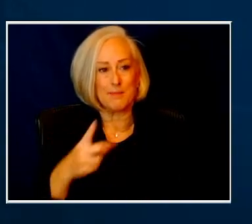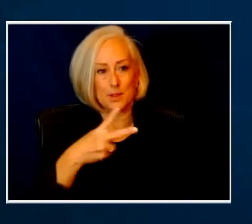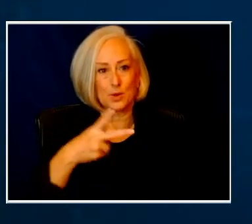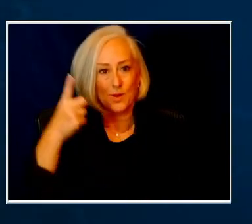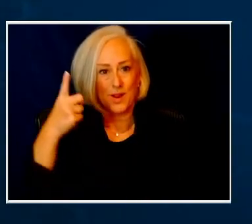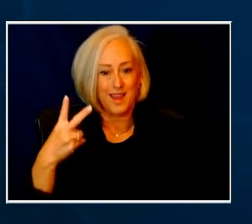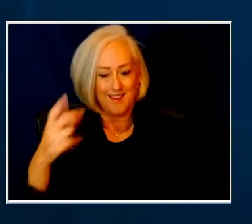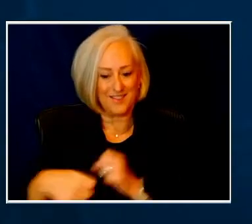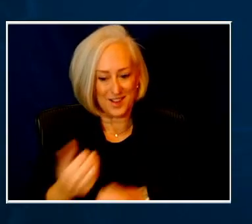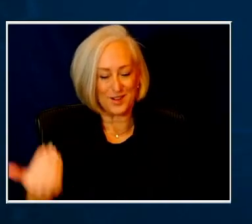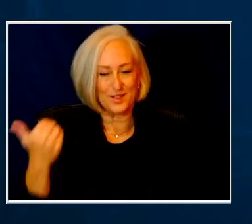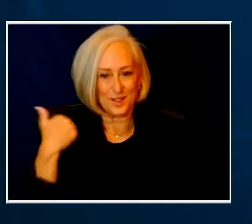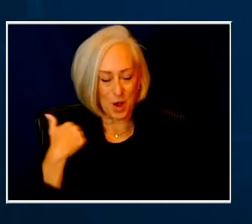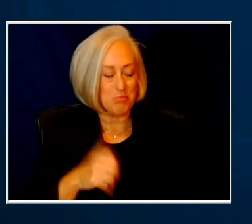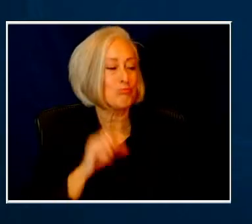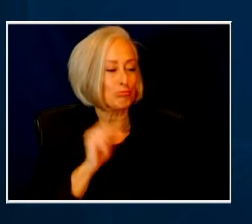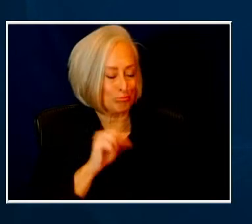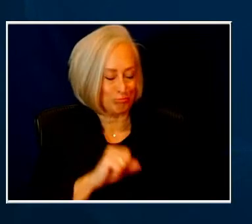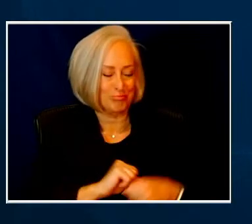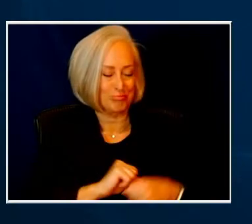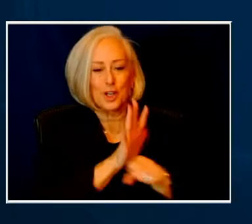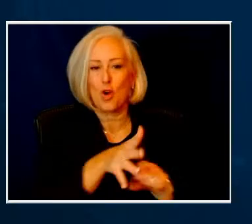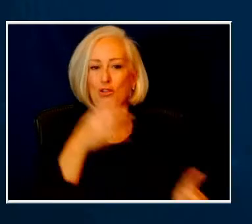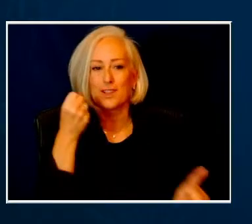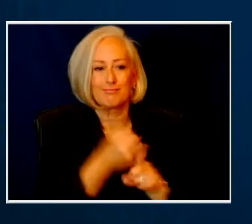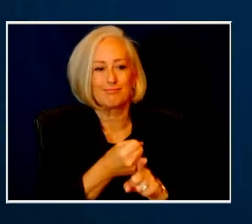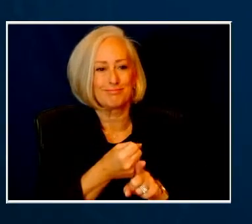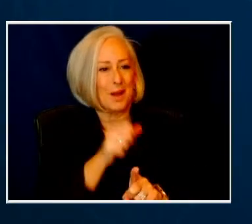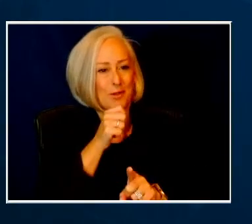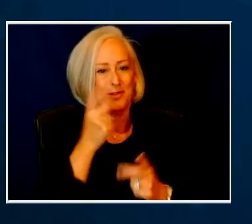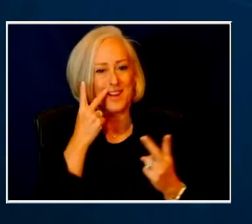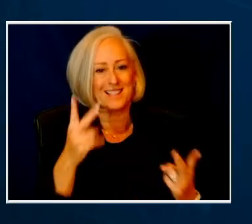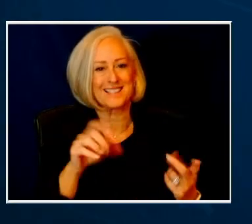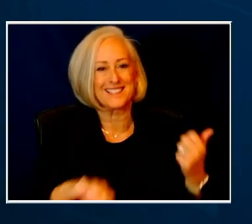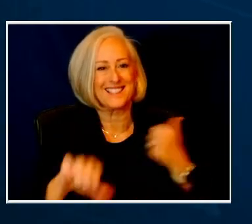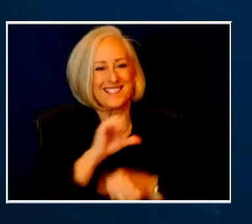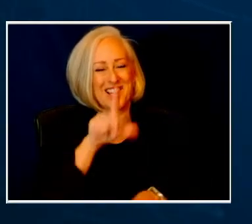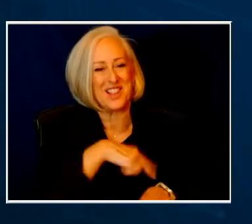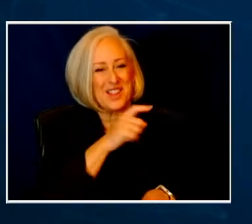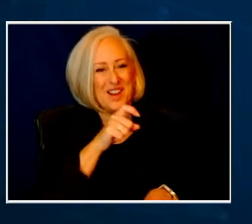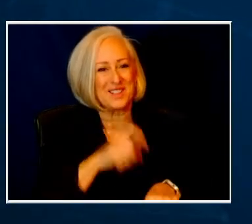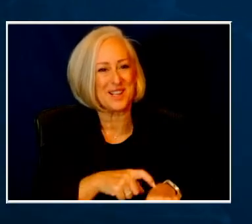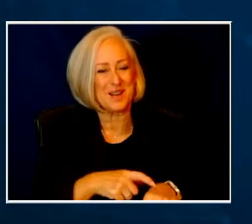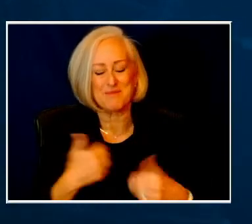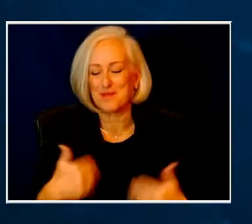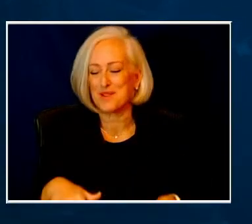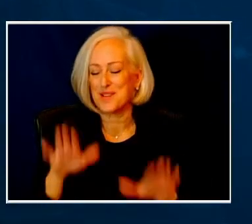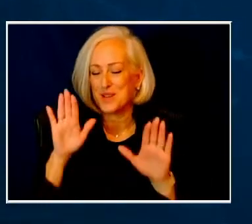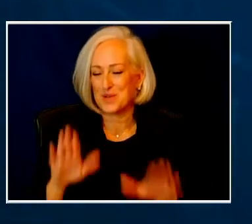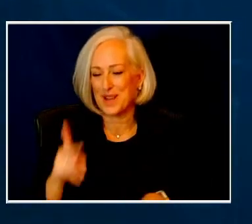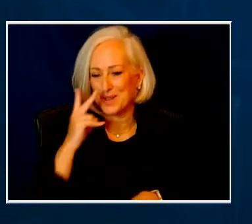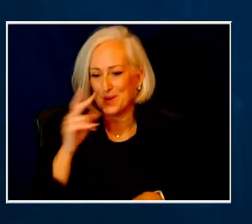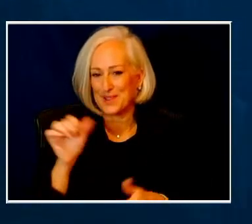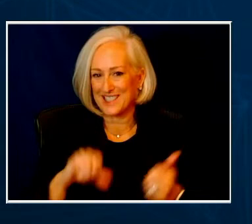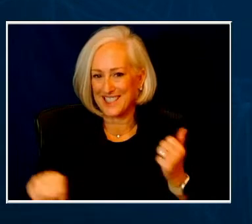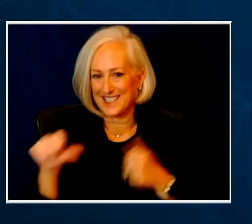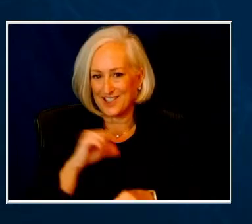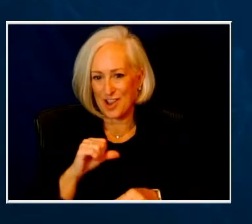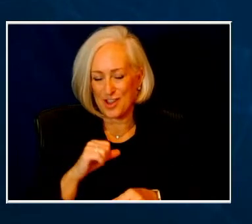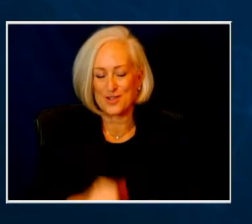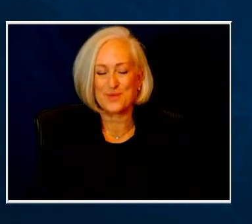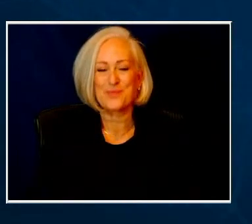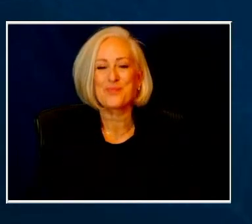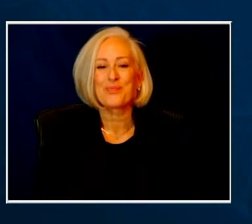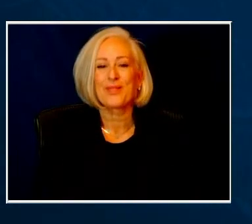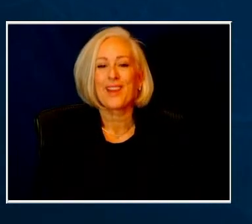and we haven't been together in a while. Like many things, right? Yes, yeah. How great is it, though, to see? I always love watching when we show a